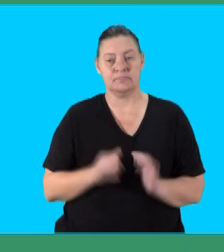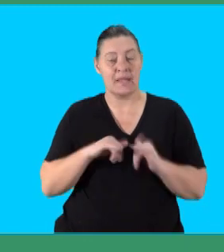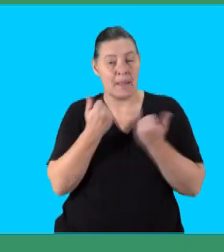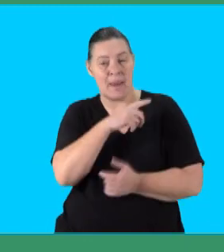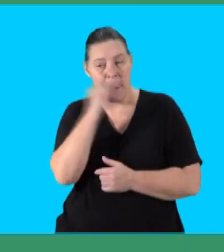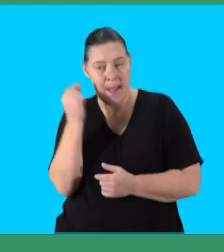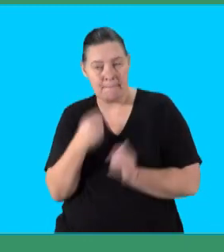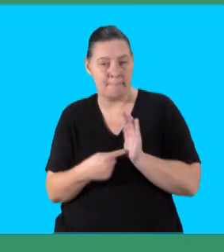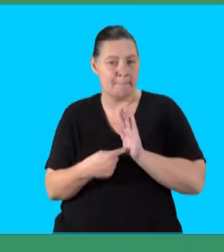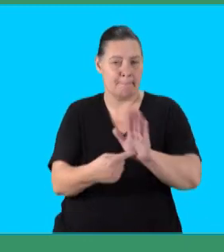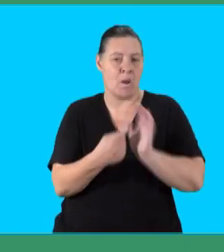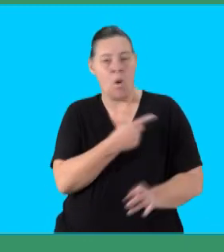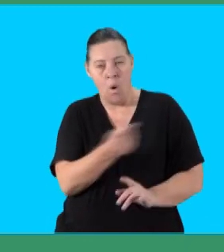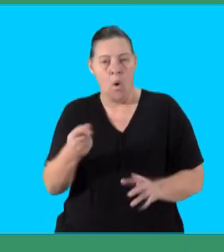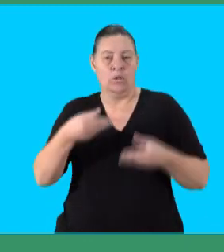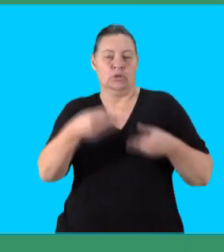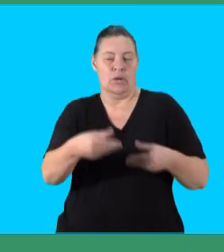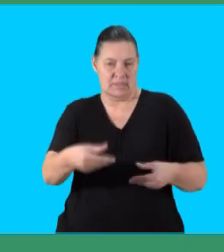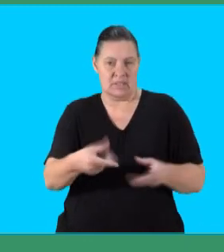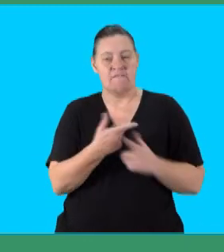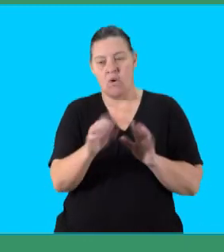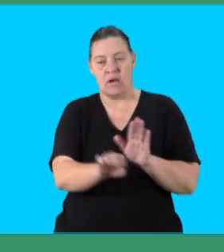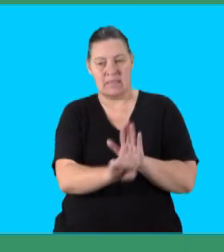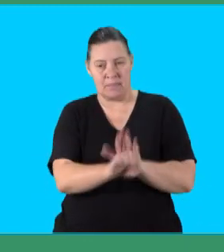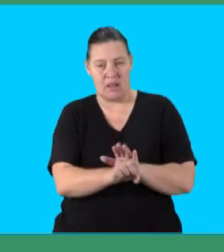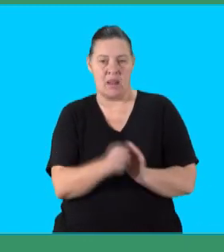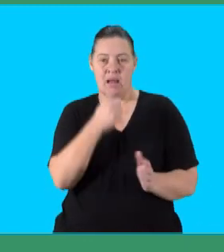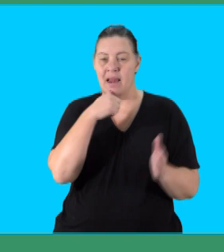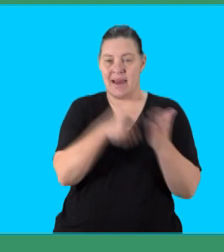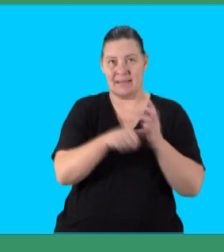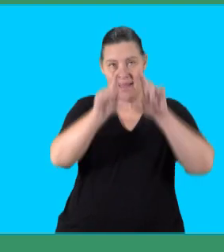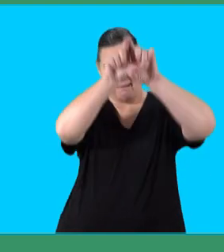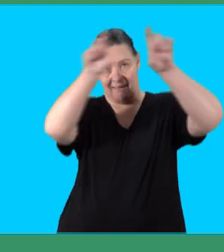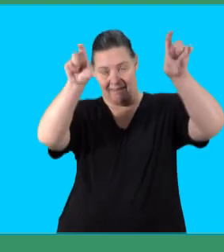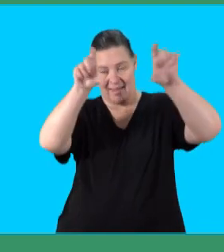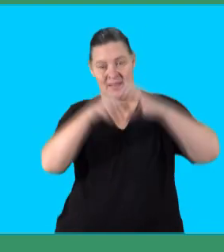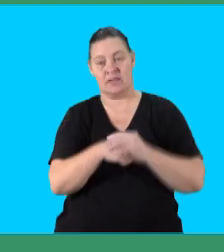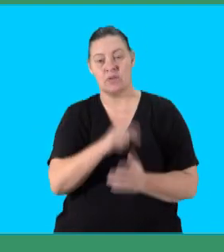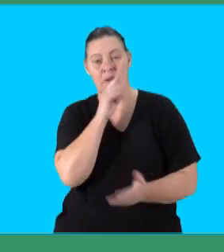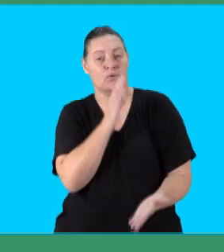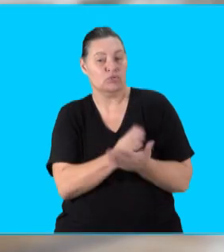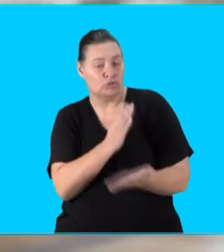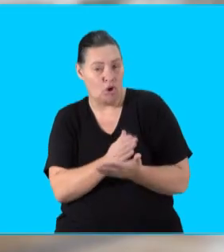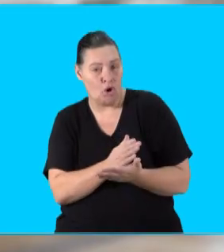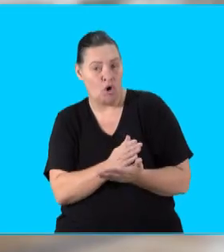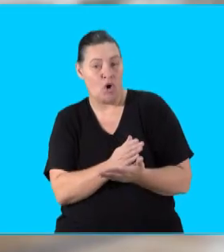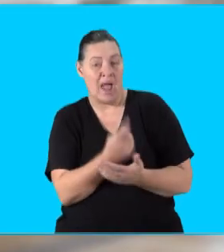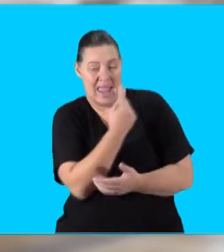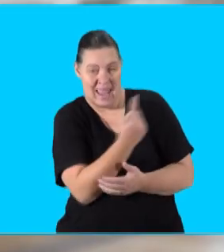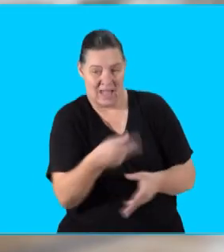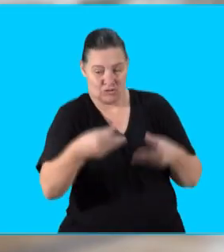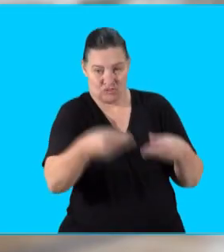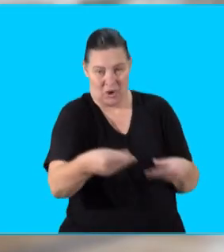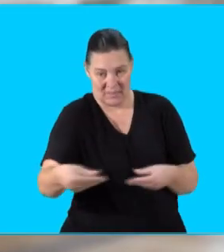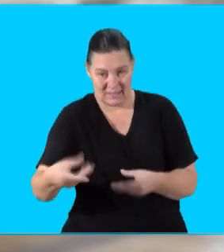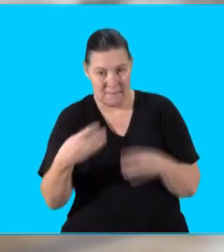must appear on all company documents, for example, on letterheads. So we need to make sure as a business that in each and every document